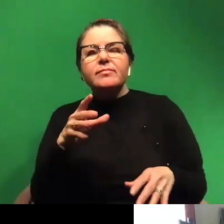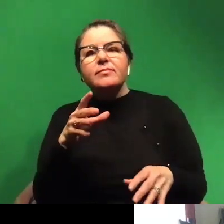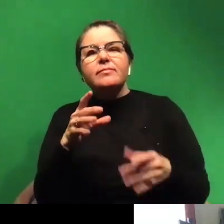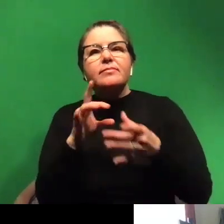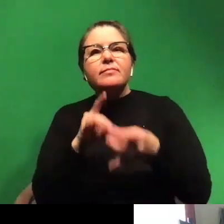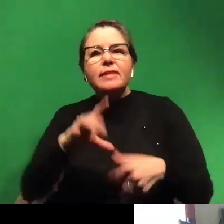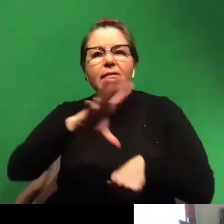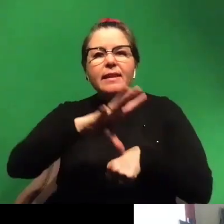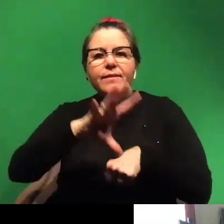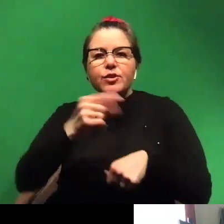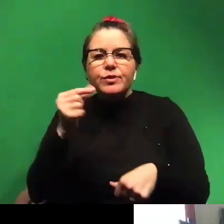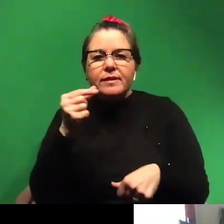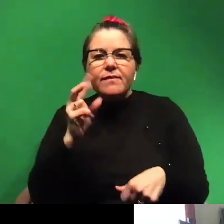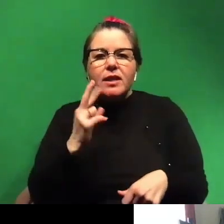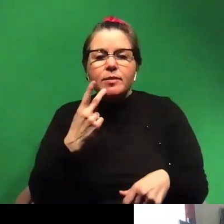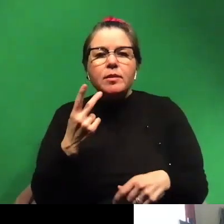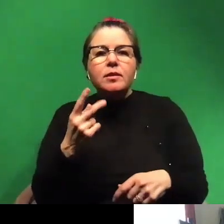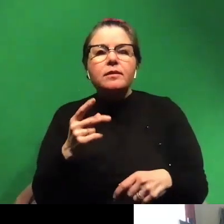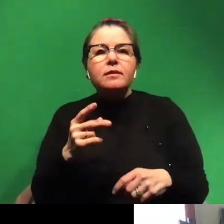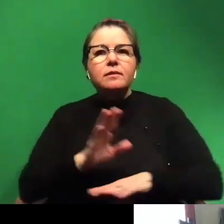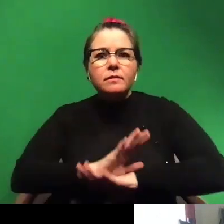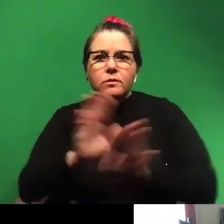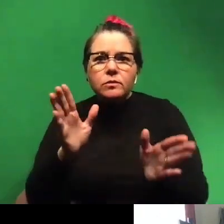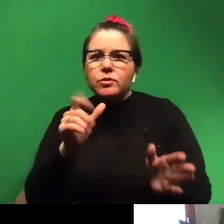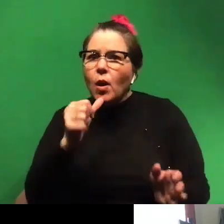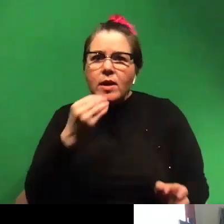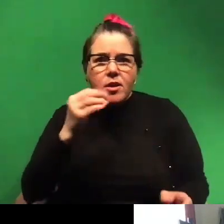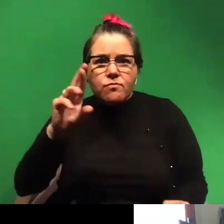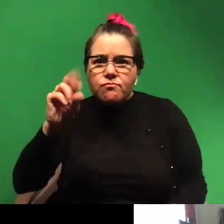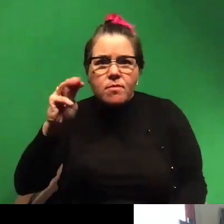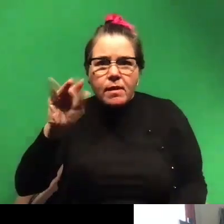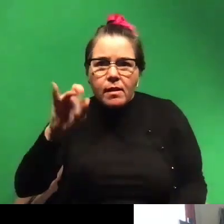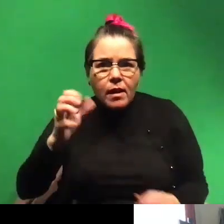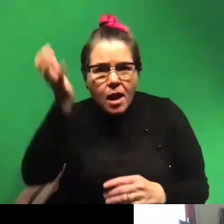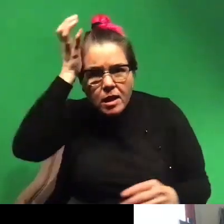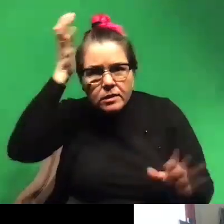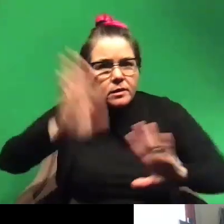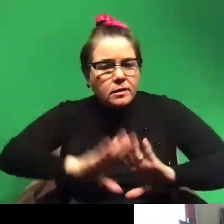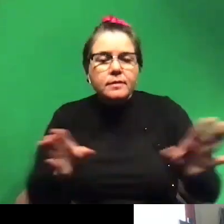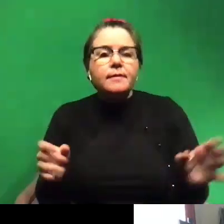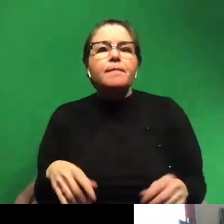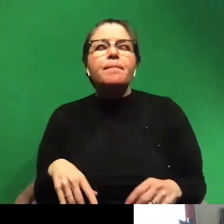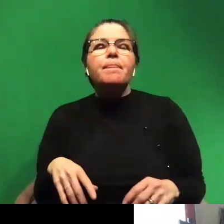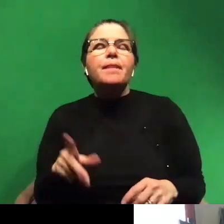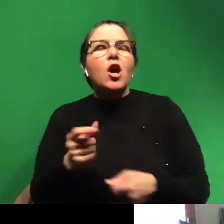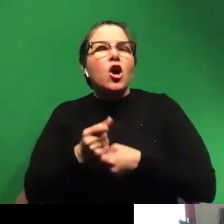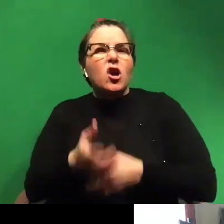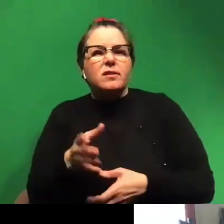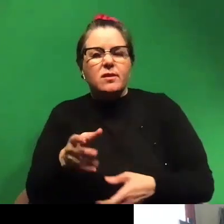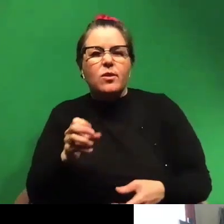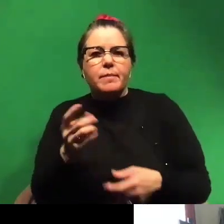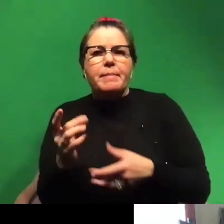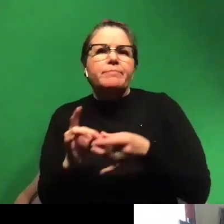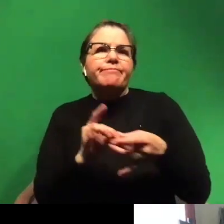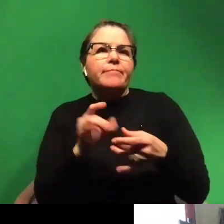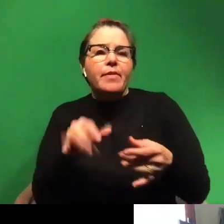leafy greens when it's like nobody eat the romaine lettuce, like that's the thing that caused it, or at least a close relative. And what's so